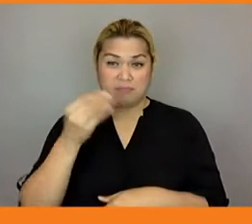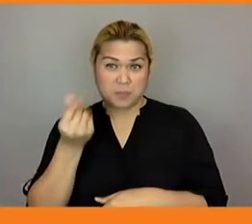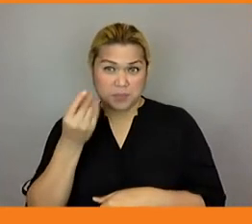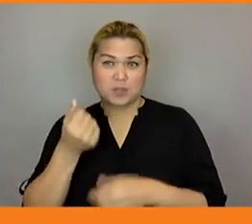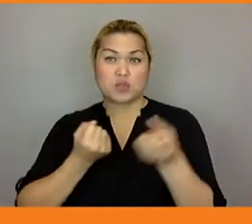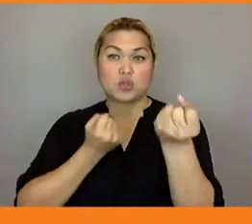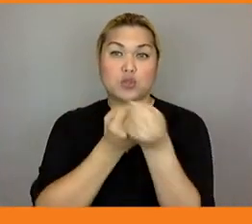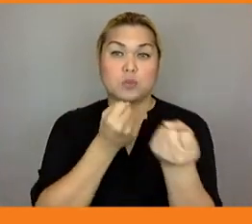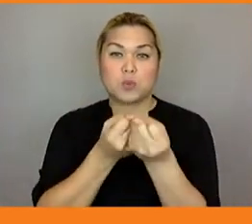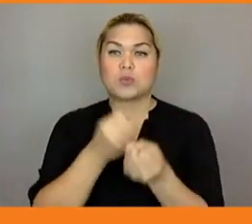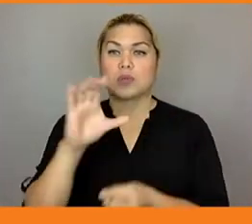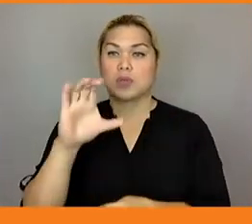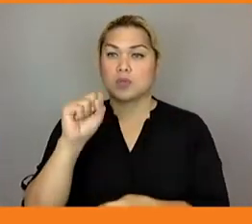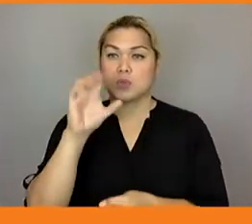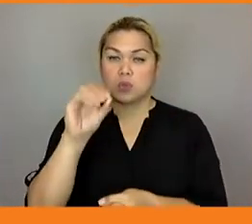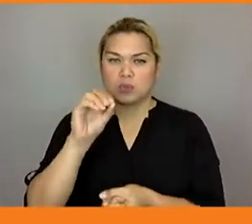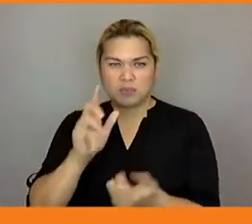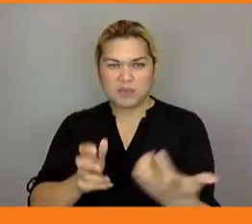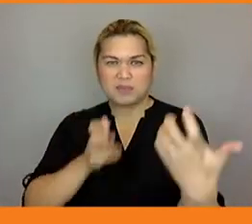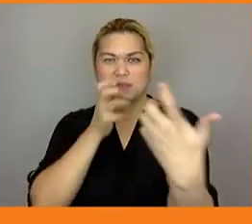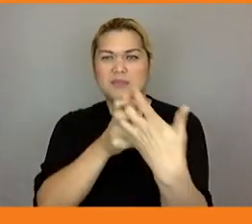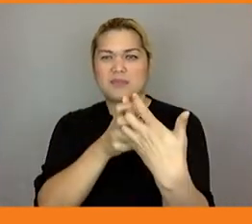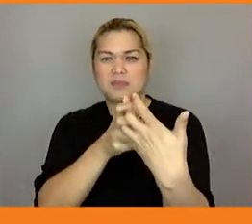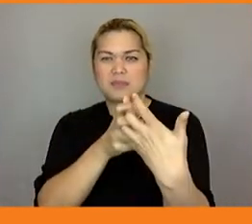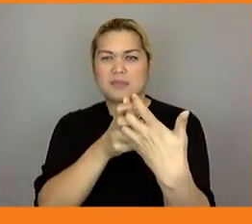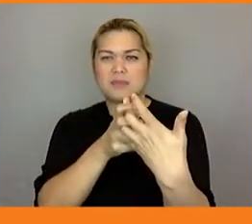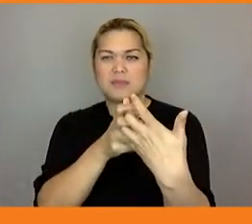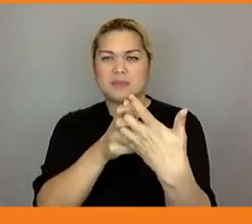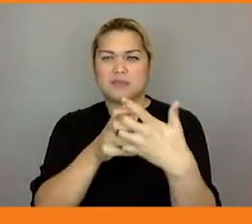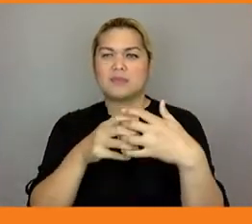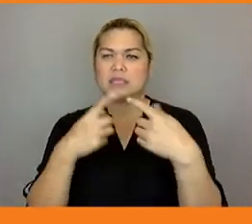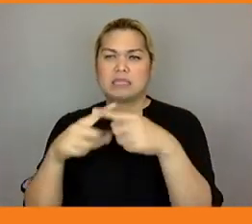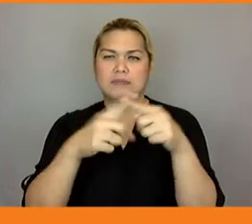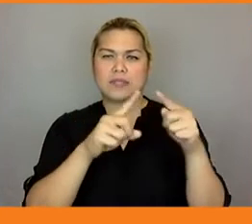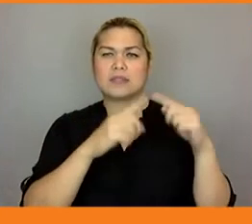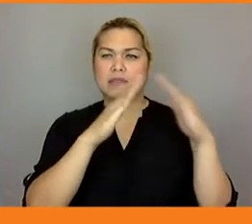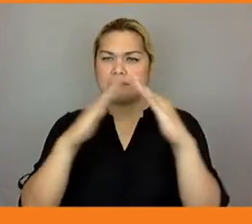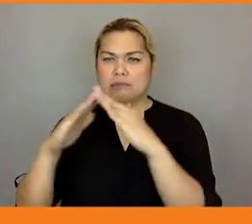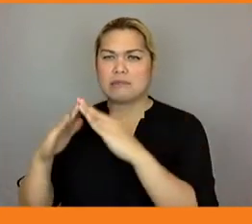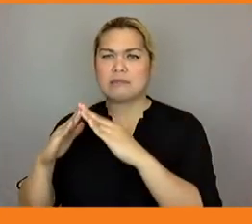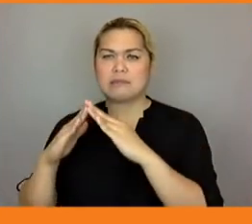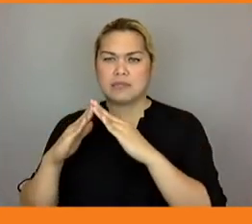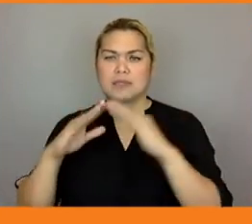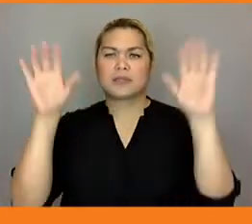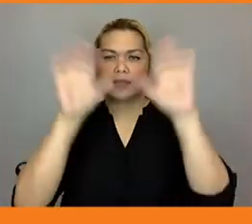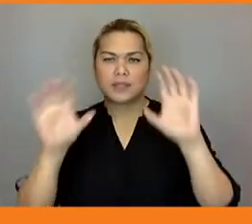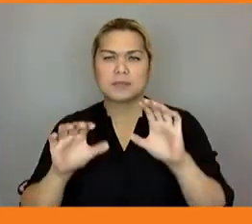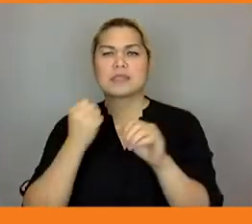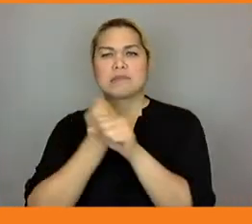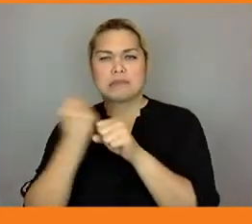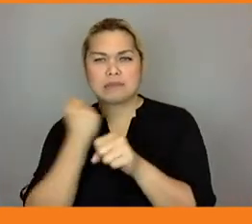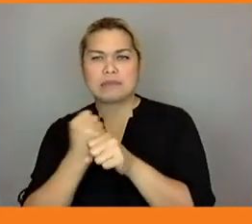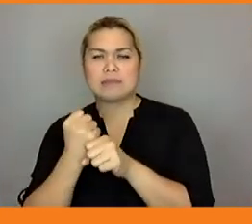improving urban planning and designing and implementing climate resilient infrastructure to protect poor